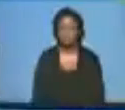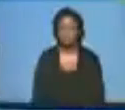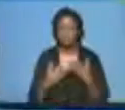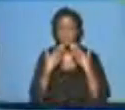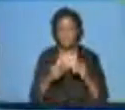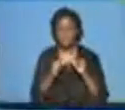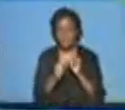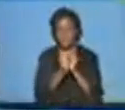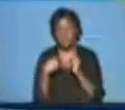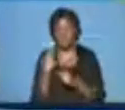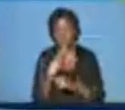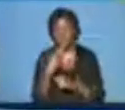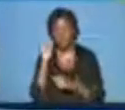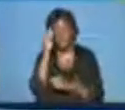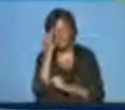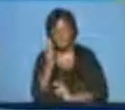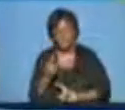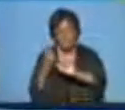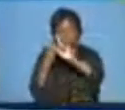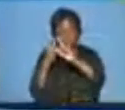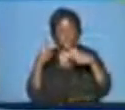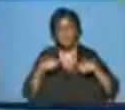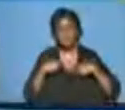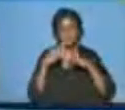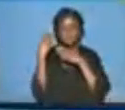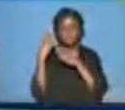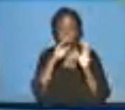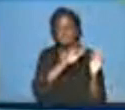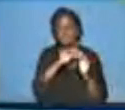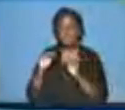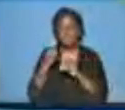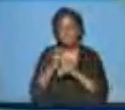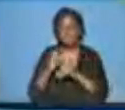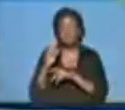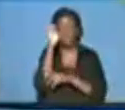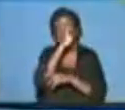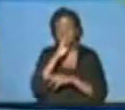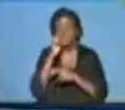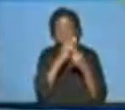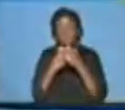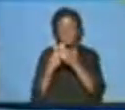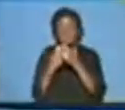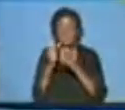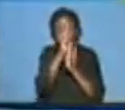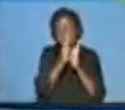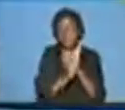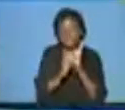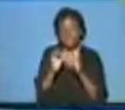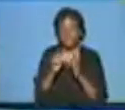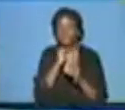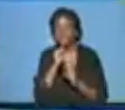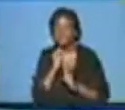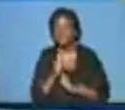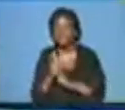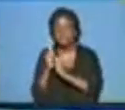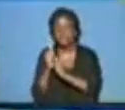Thanks for staying with us. Government aims to have the Bahamas removed from the European Union's list of non-compliant jurisdictions by October.